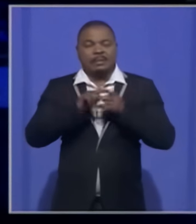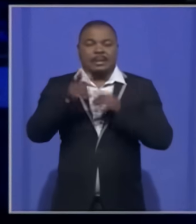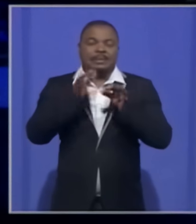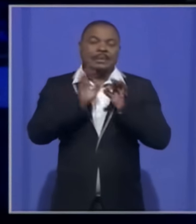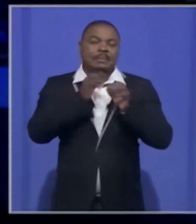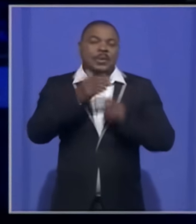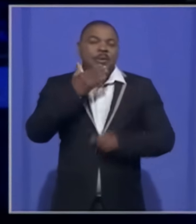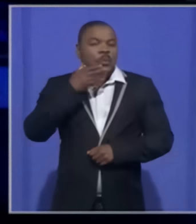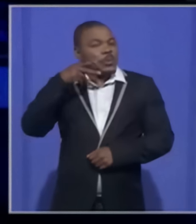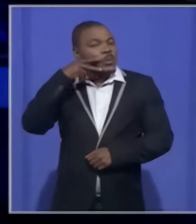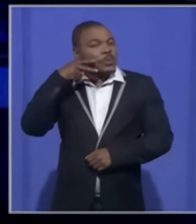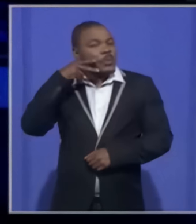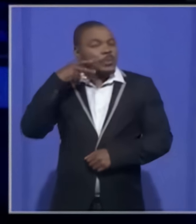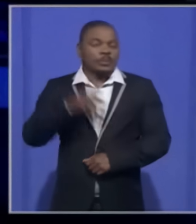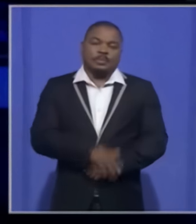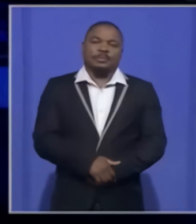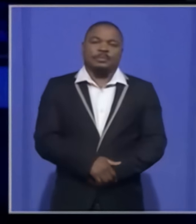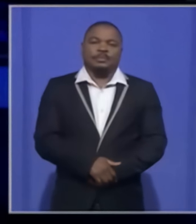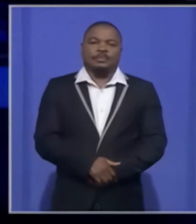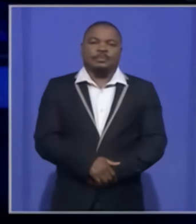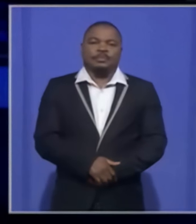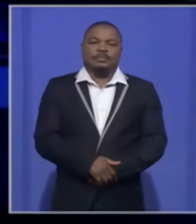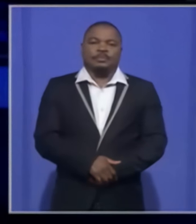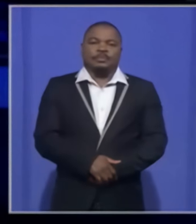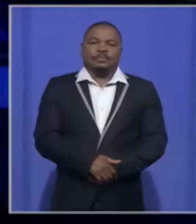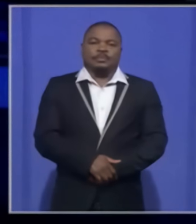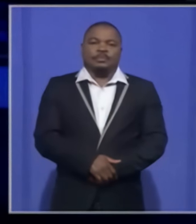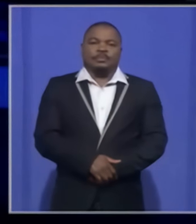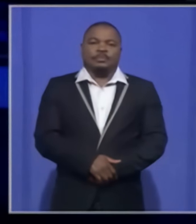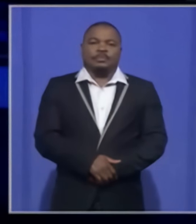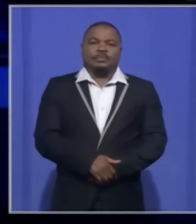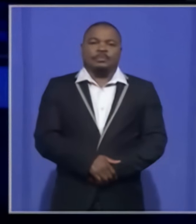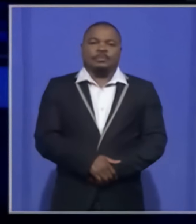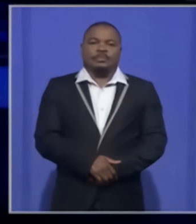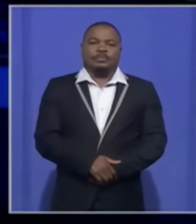ke mosebetsi mo le rona leng Agostine Tlalo.